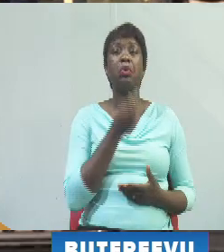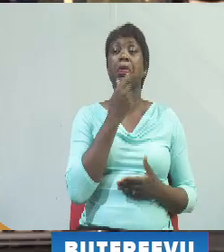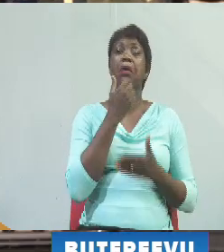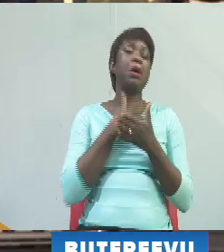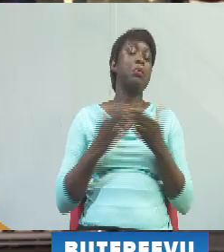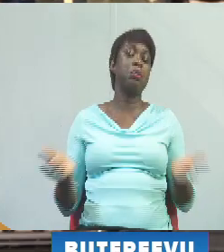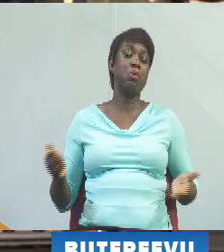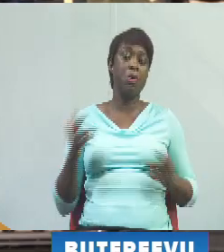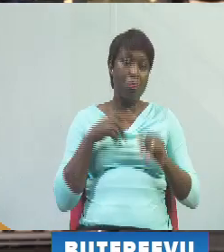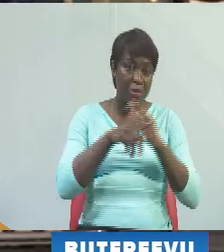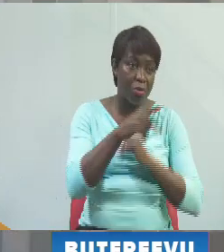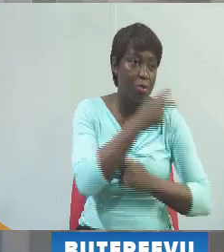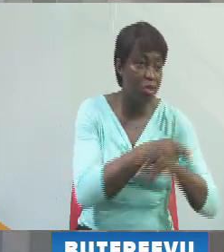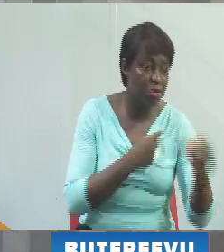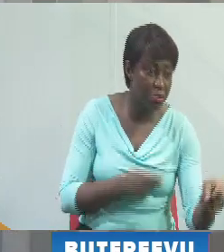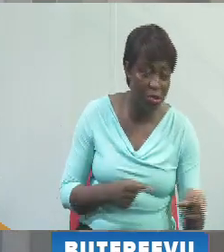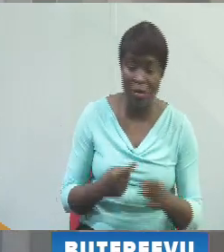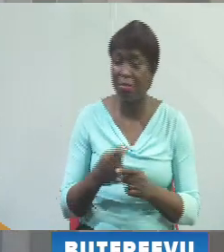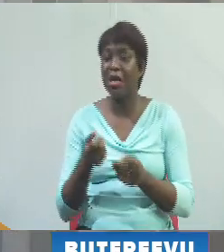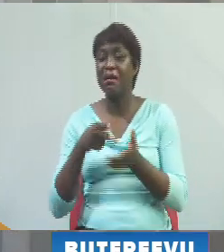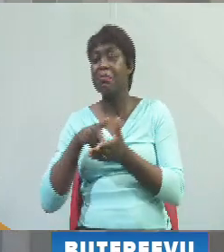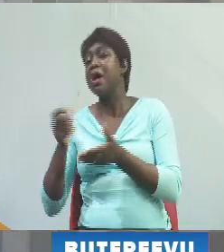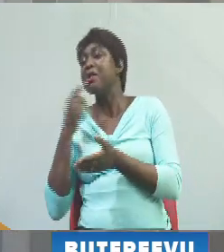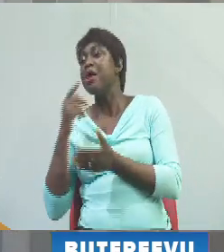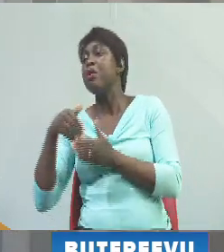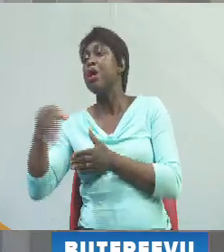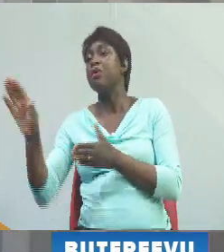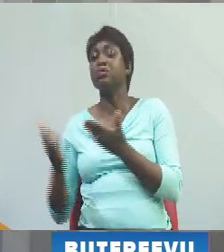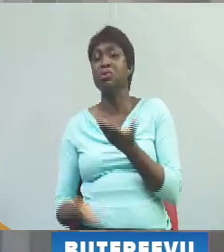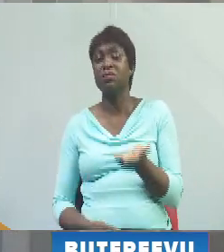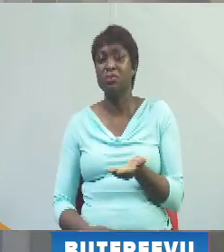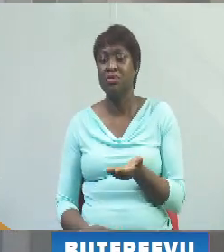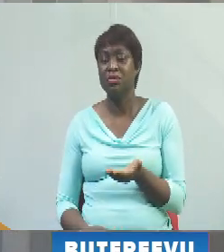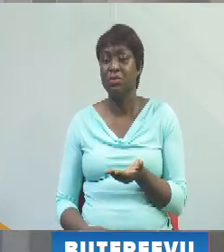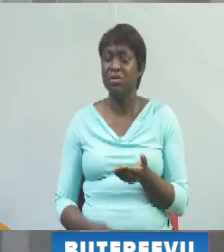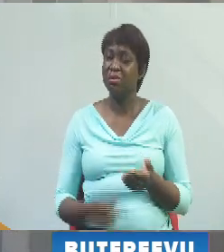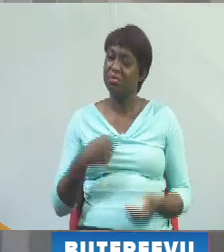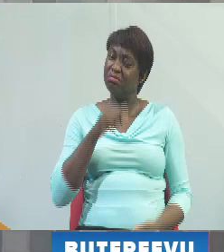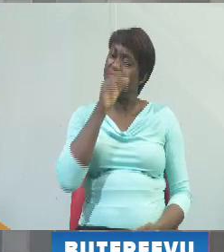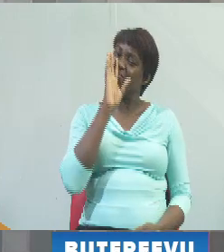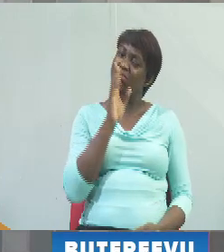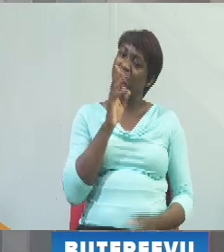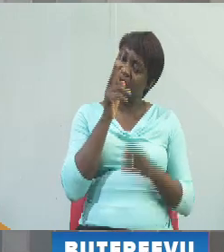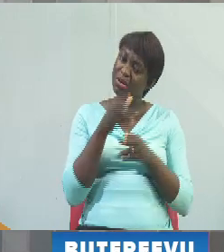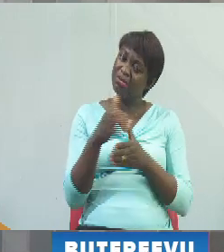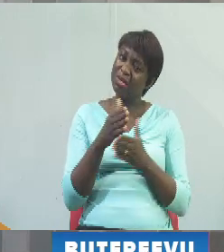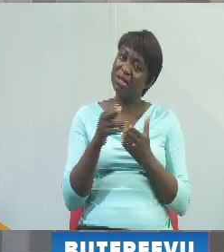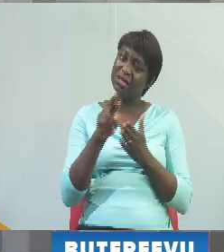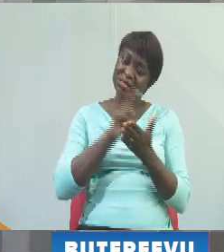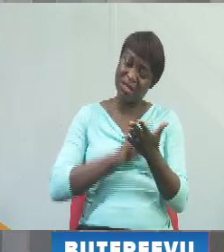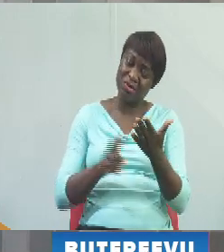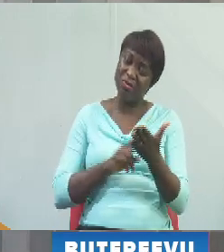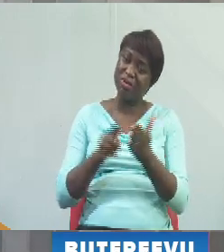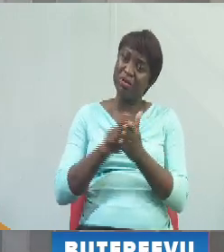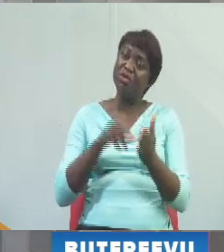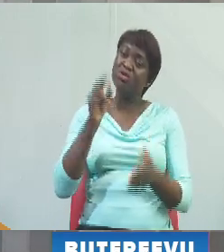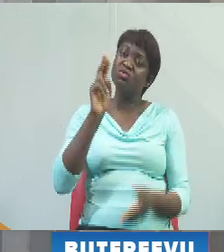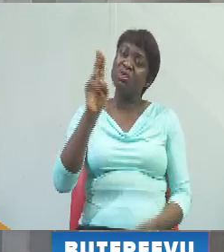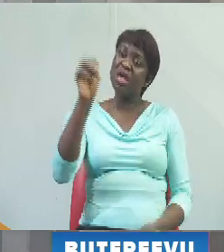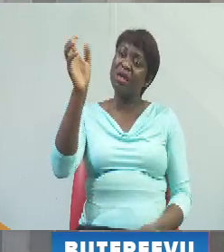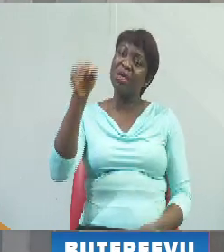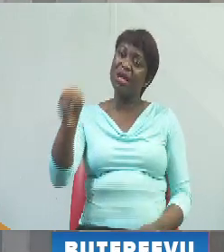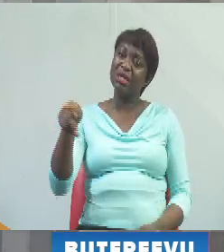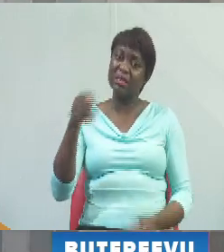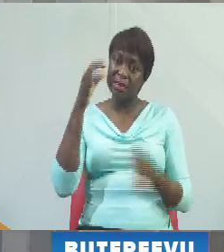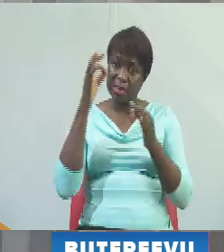bamaliri zanga dagala bali gulabu elu. Ziramba denebu zanga honorable minister asoma report yeyo. Mti yo NMS salawe tianti katika tuwe health